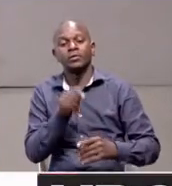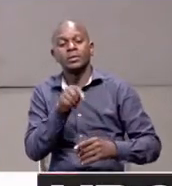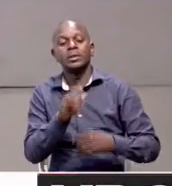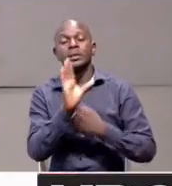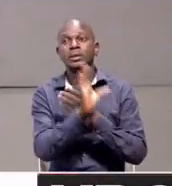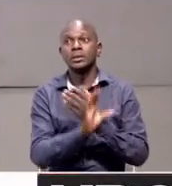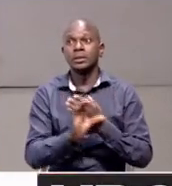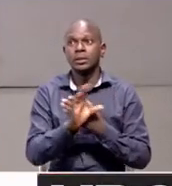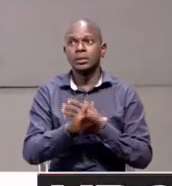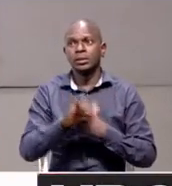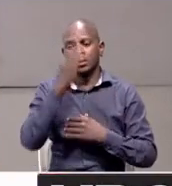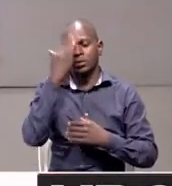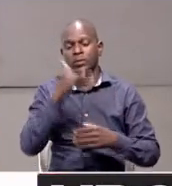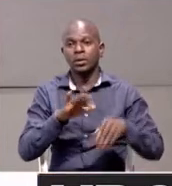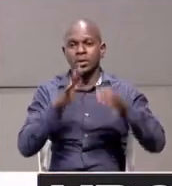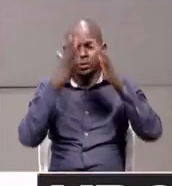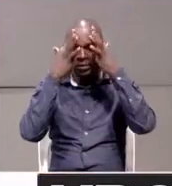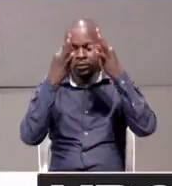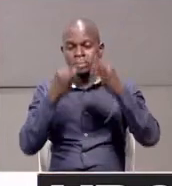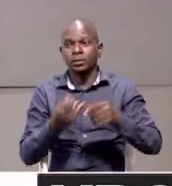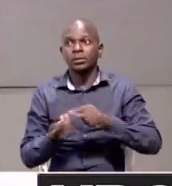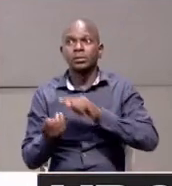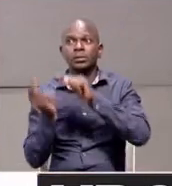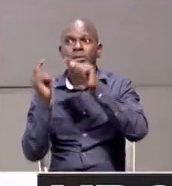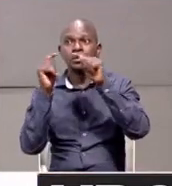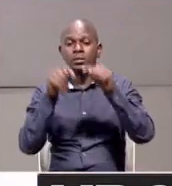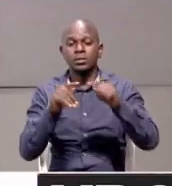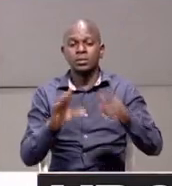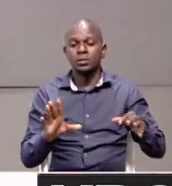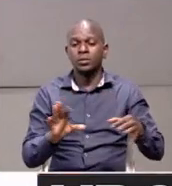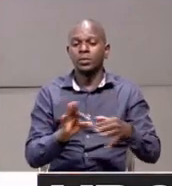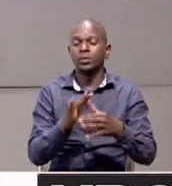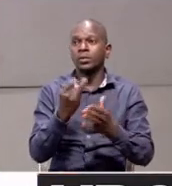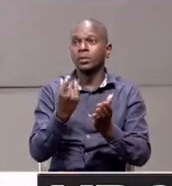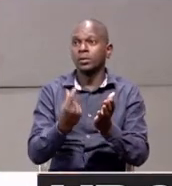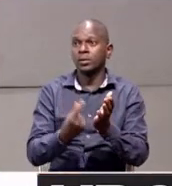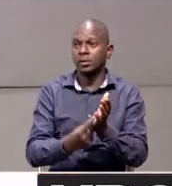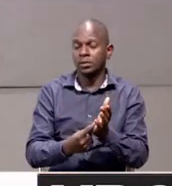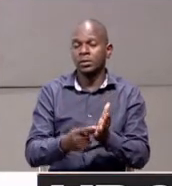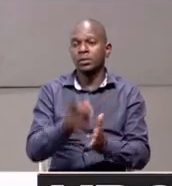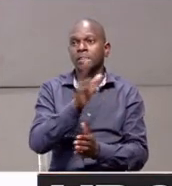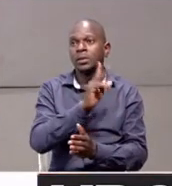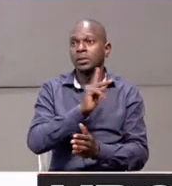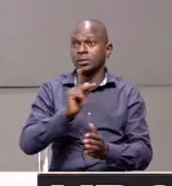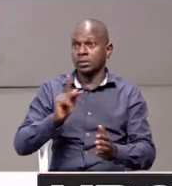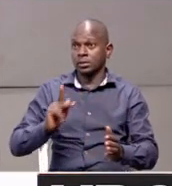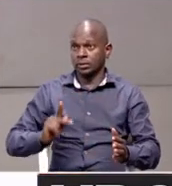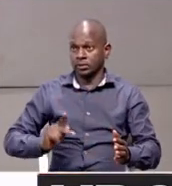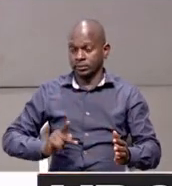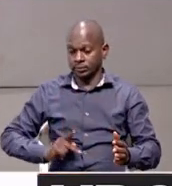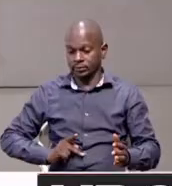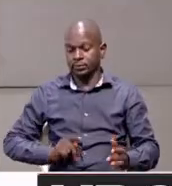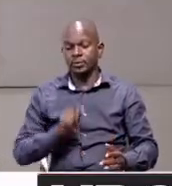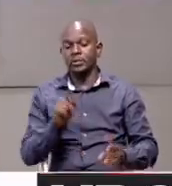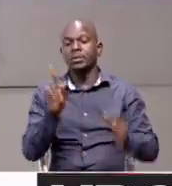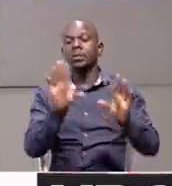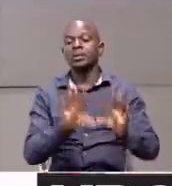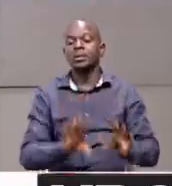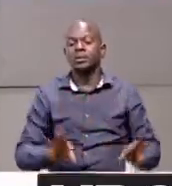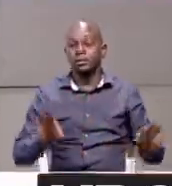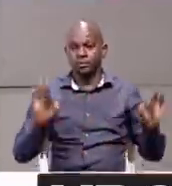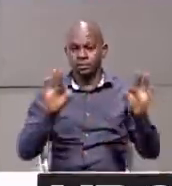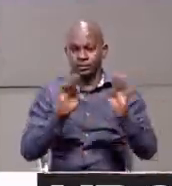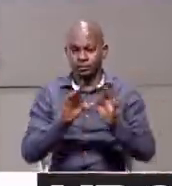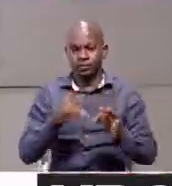So that is why we decided to come here and join Ugandans and join the kingdom in this noble cause. Head